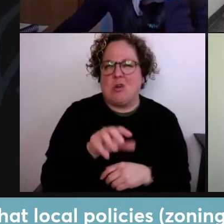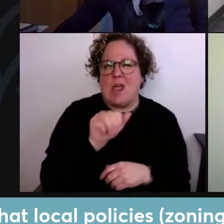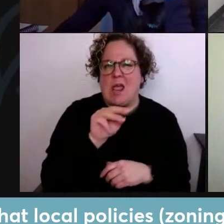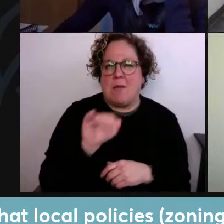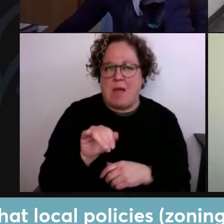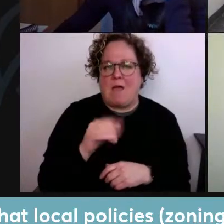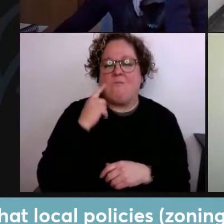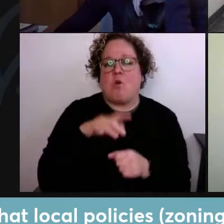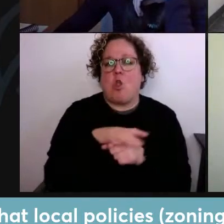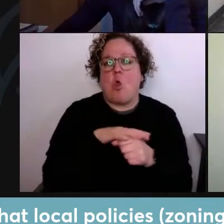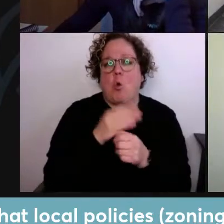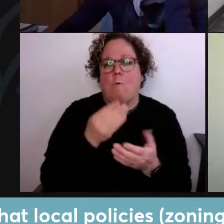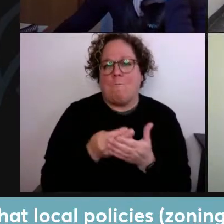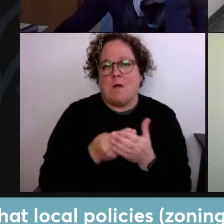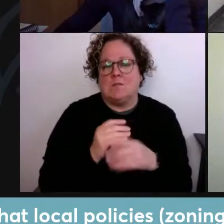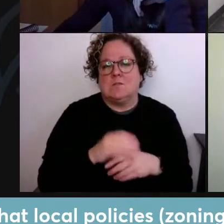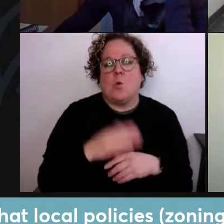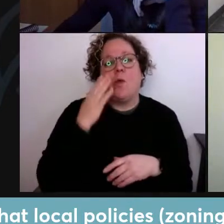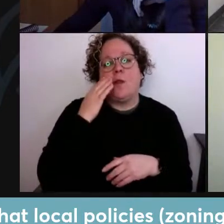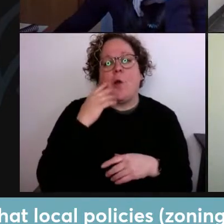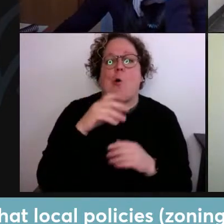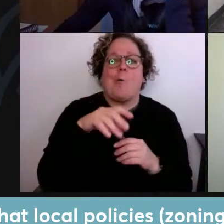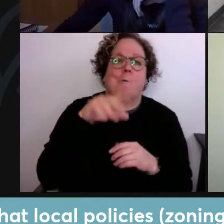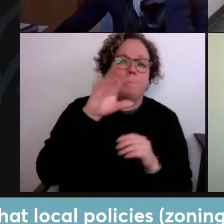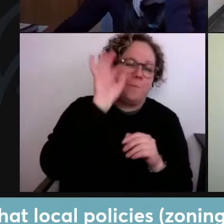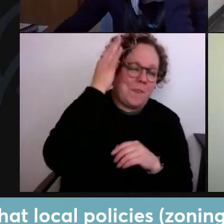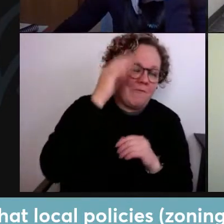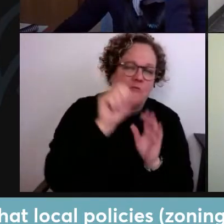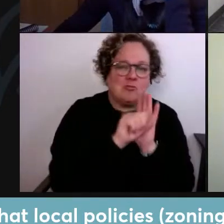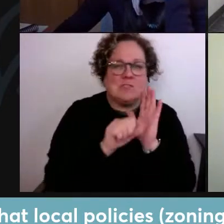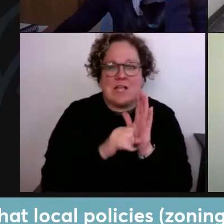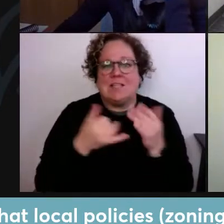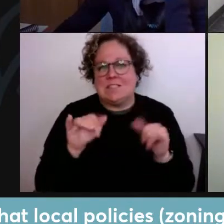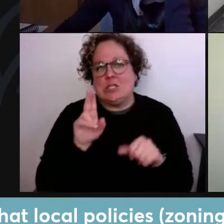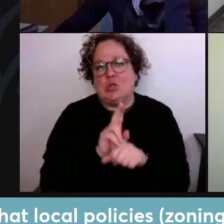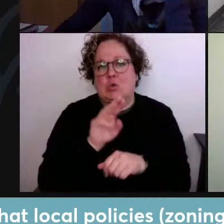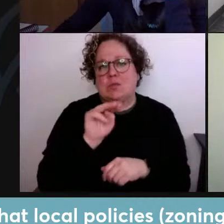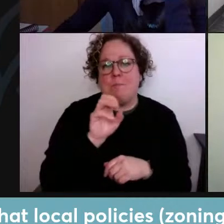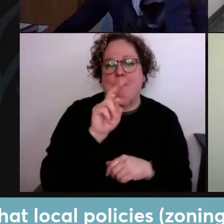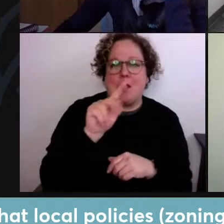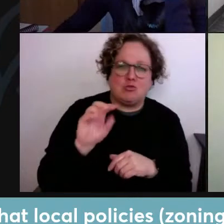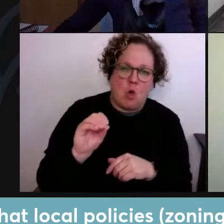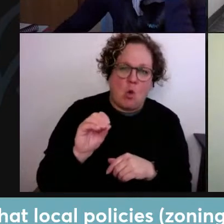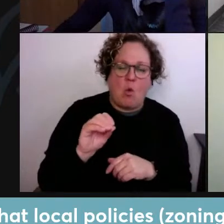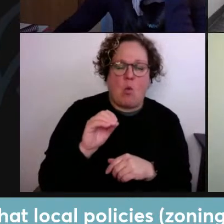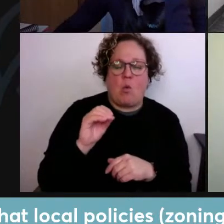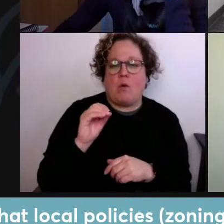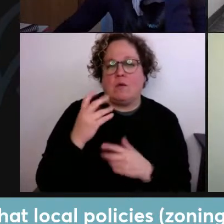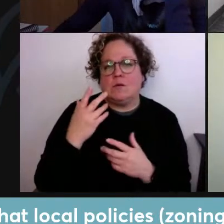if it's a federal state, they're still going to use the metropolitan. But with that, we can also